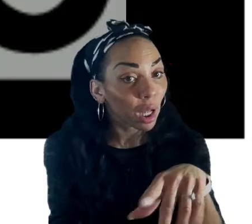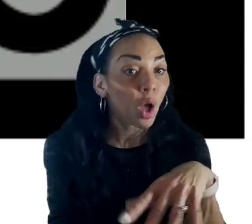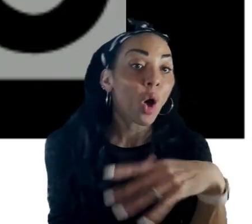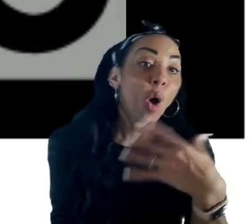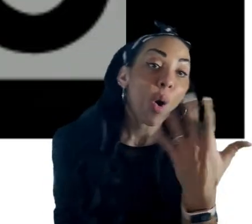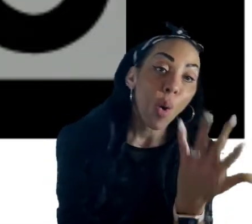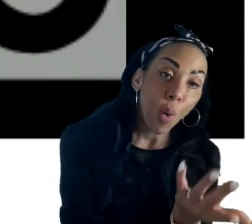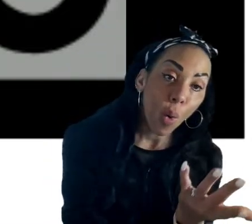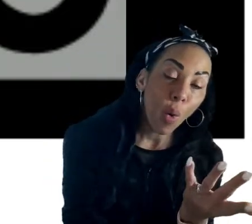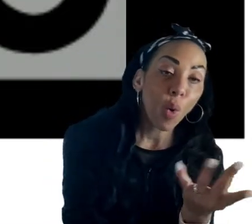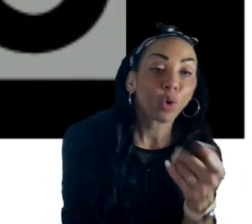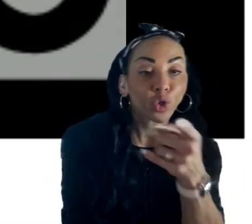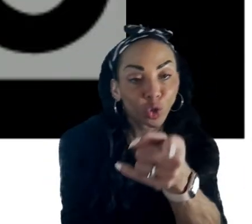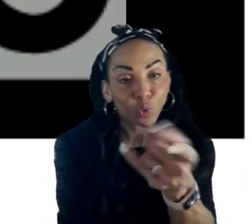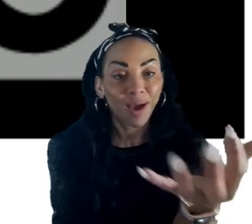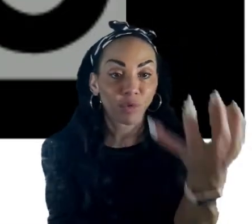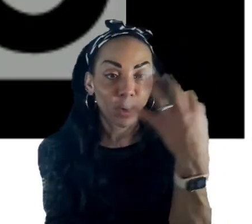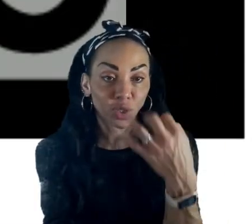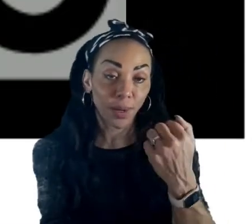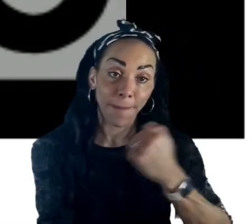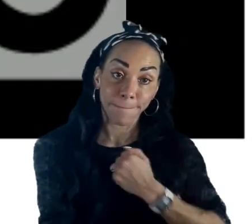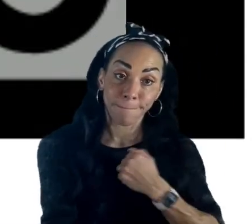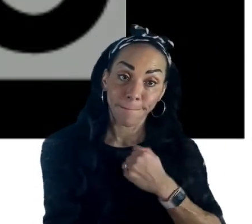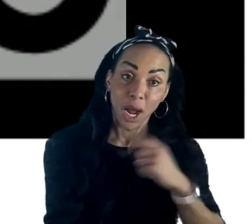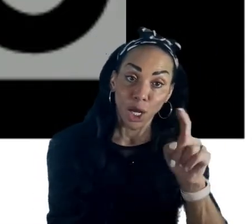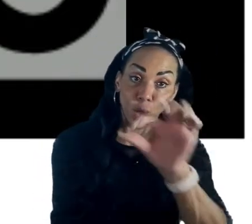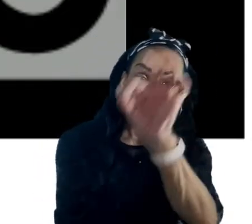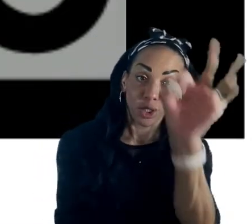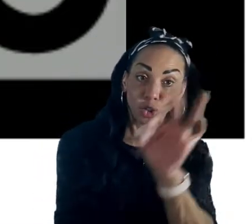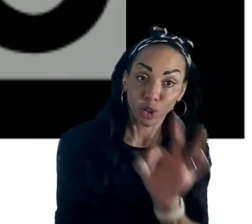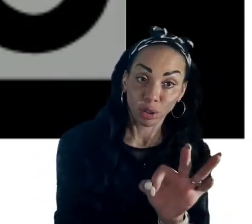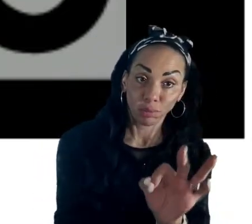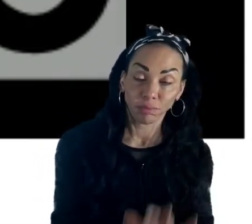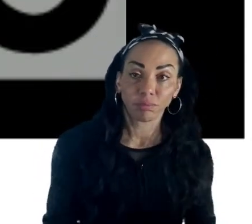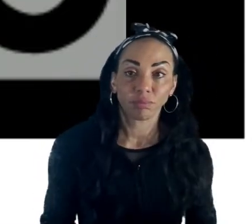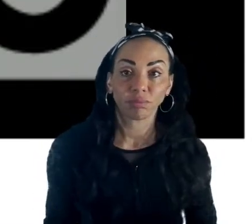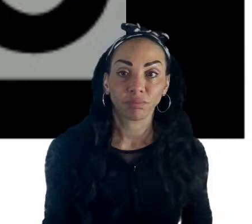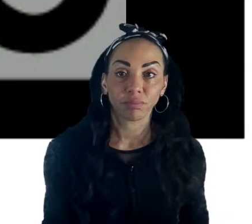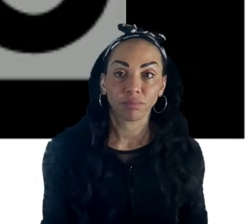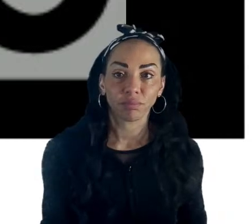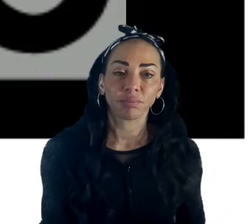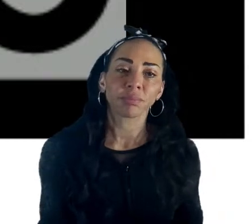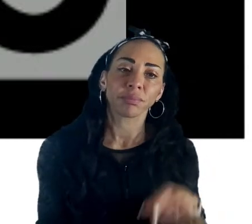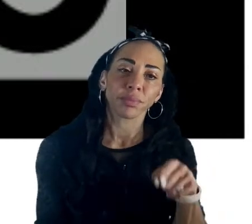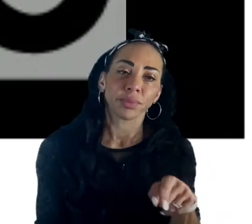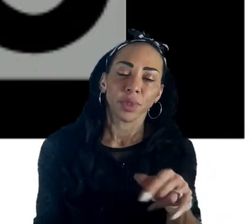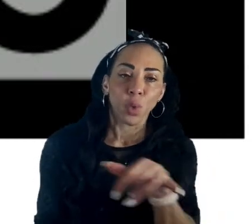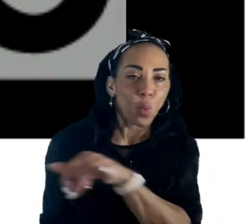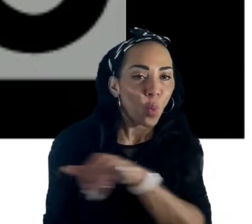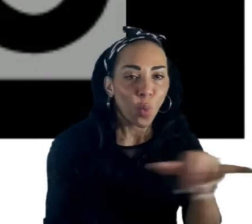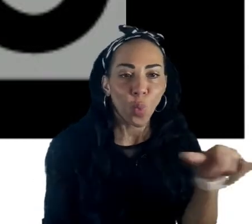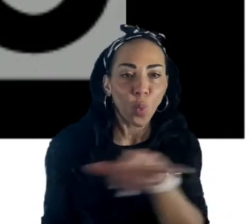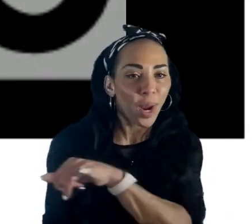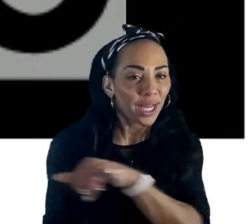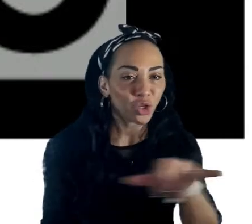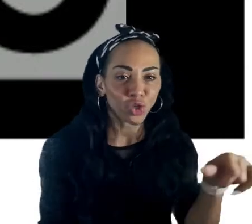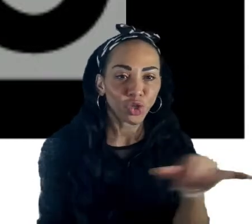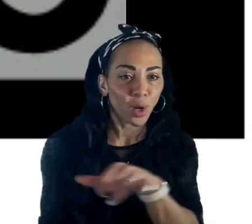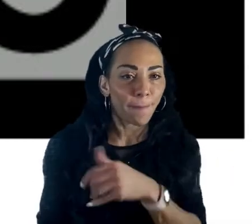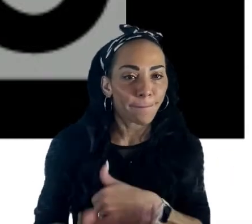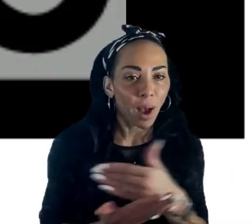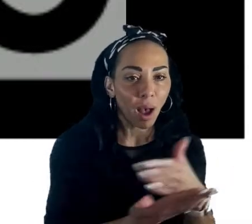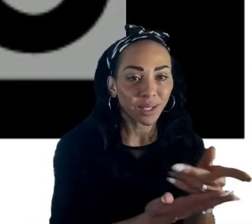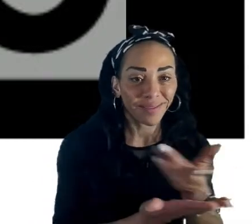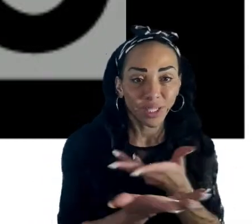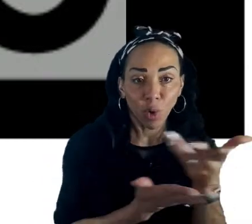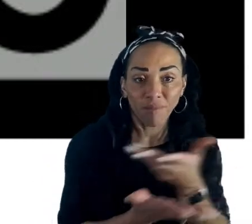me. So my questions are, what parts of this conversation am I missing?